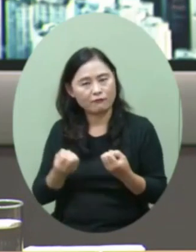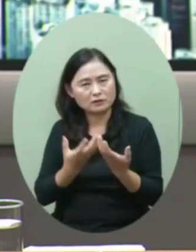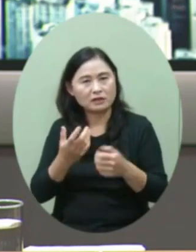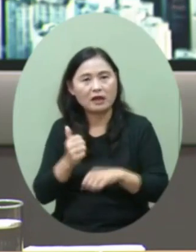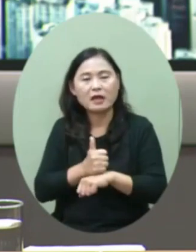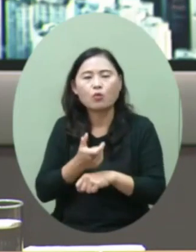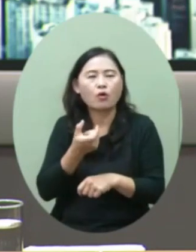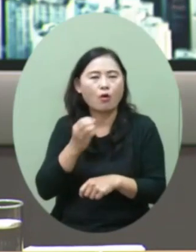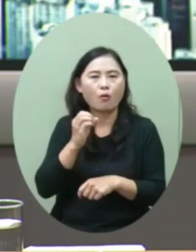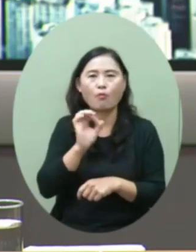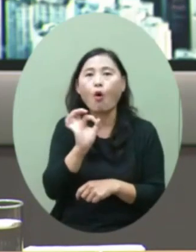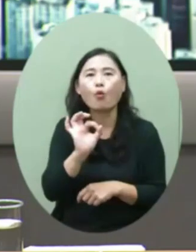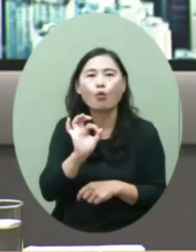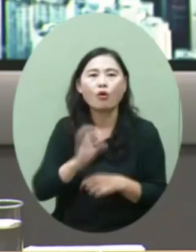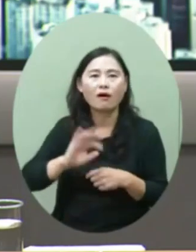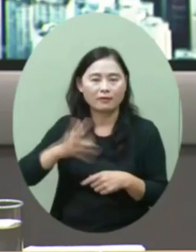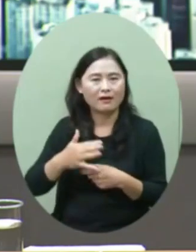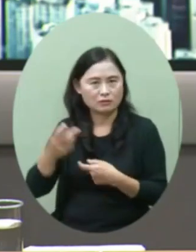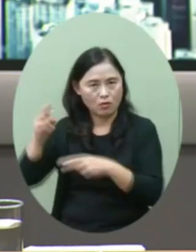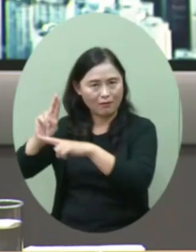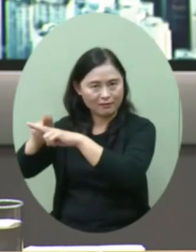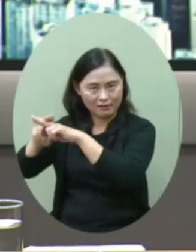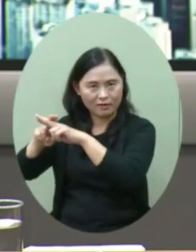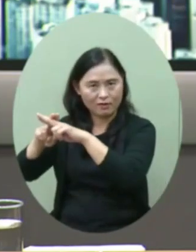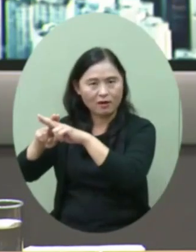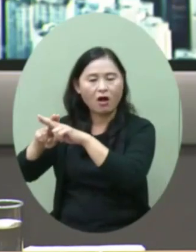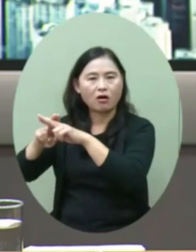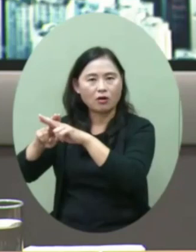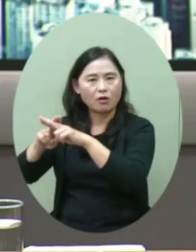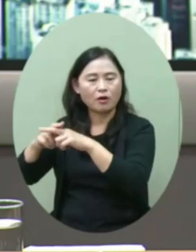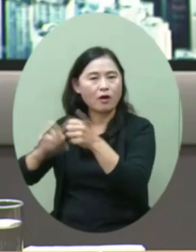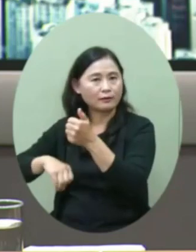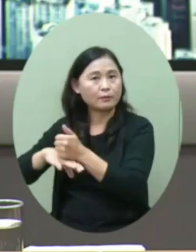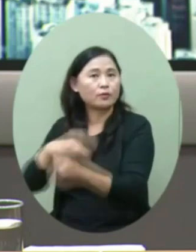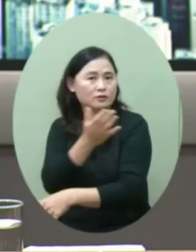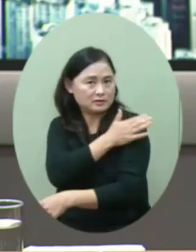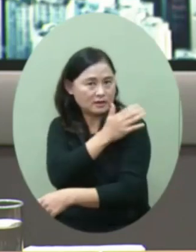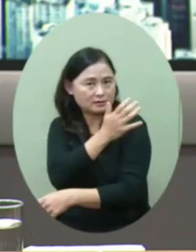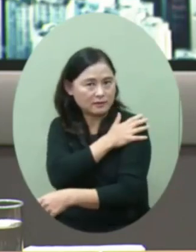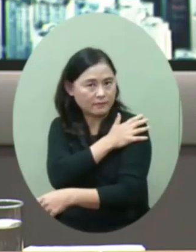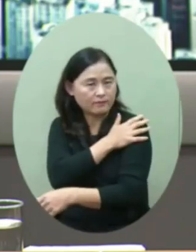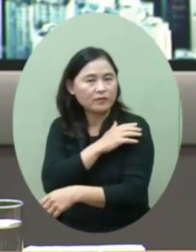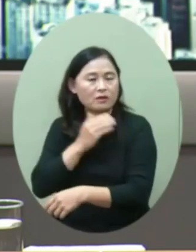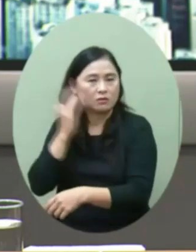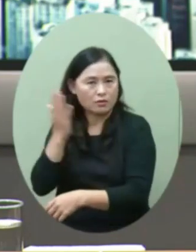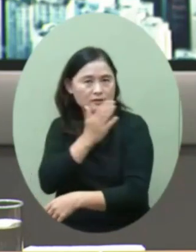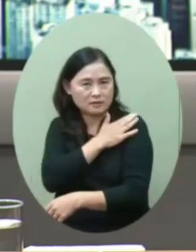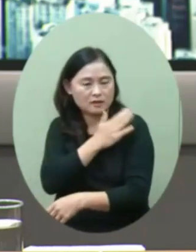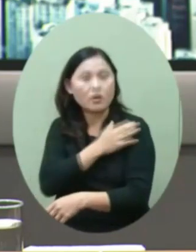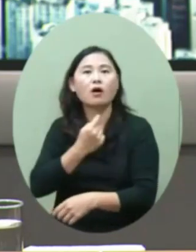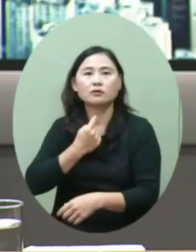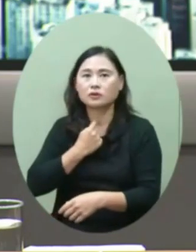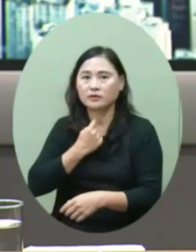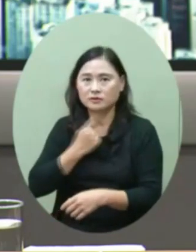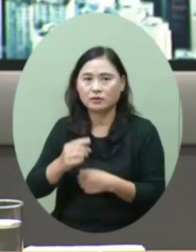occasions. So the possibility is low. However, it is the CPG's